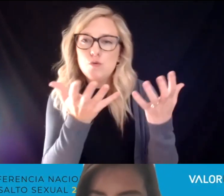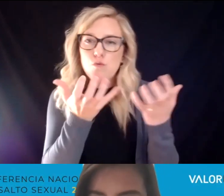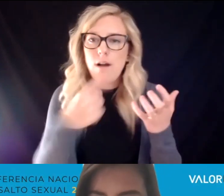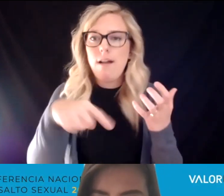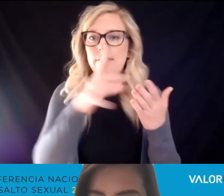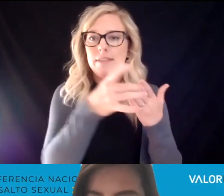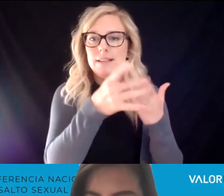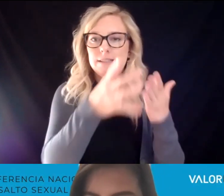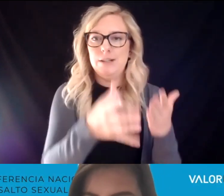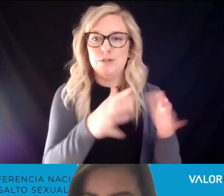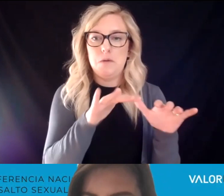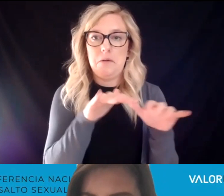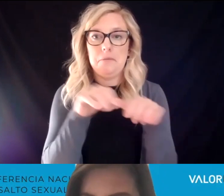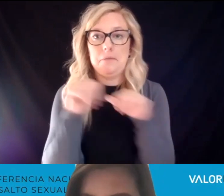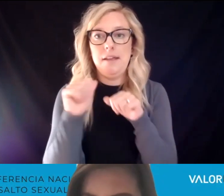respond better.